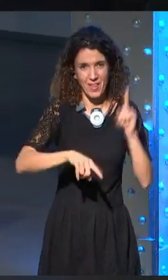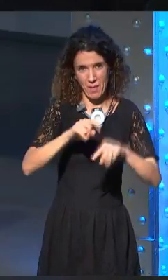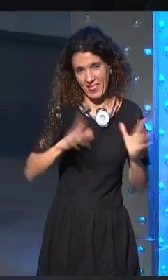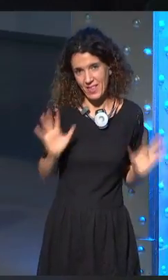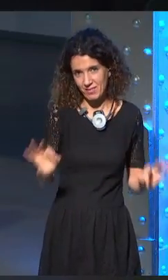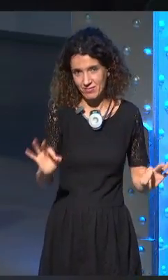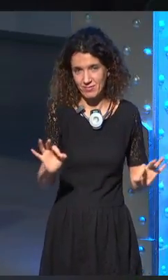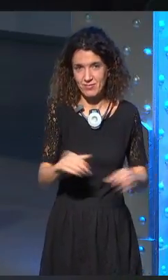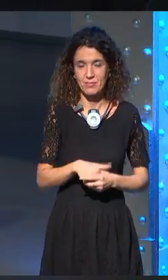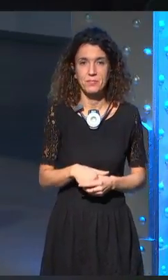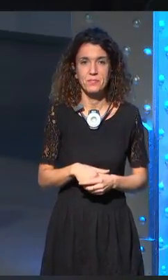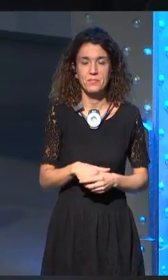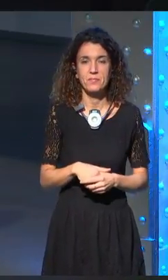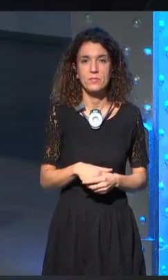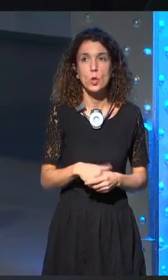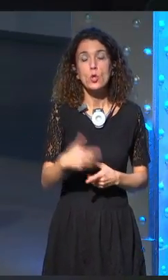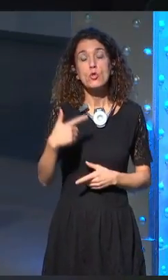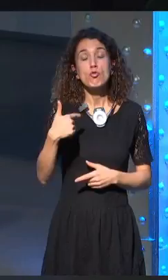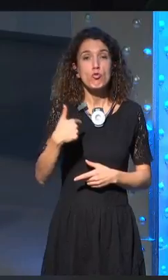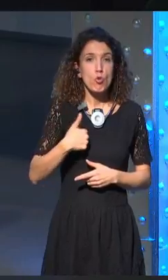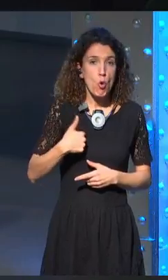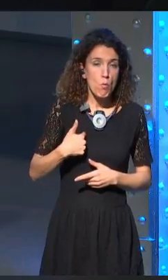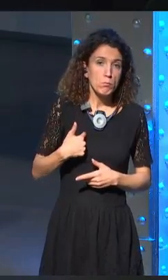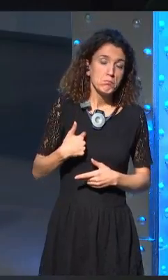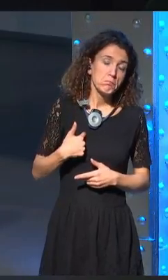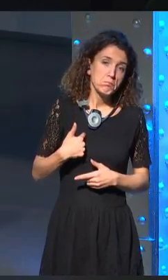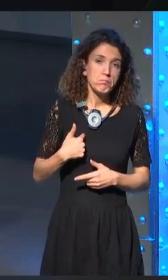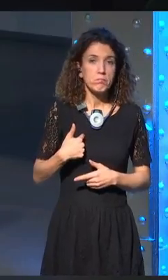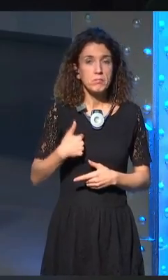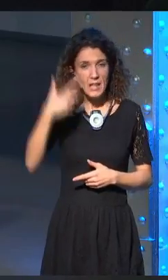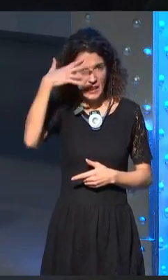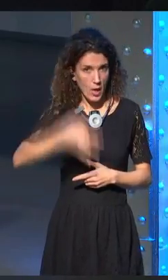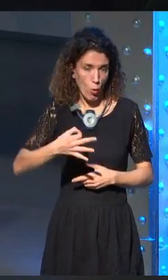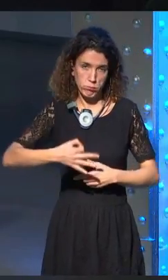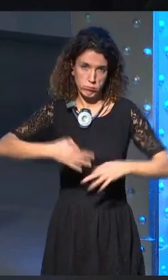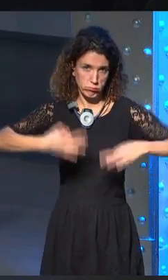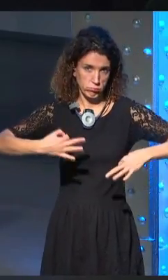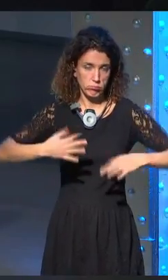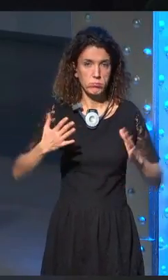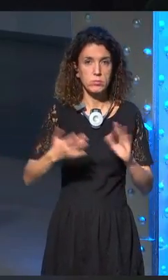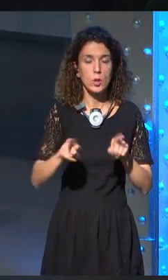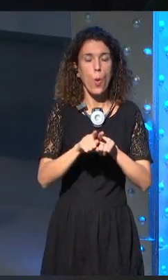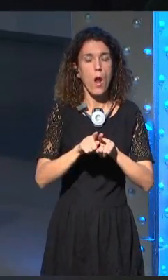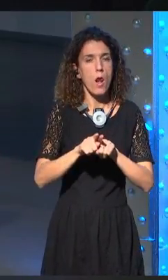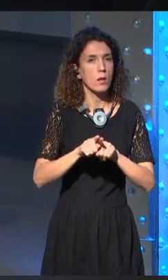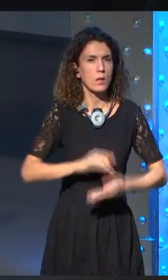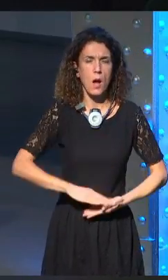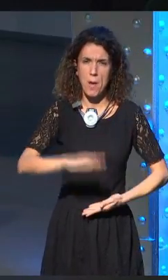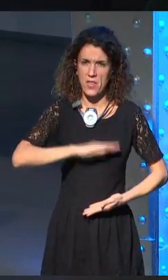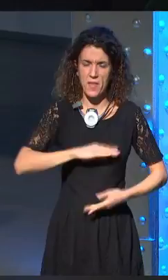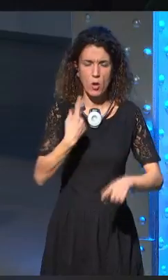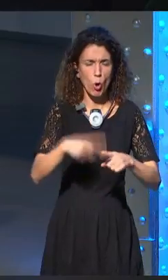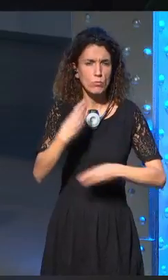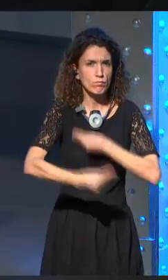You know, I do strongly feel, though, we have incredible capacity to do some amazing things,